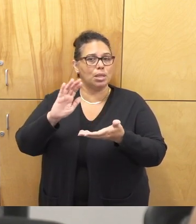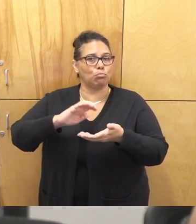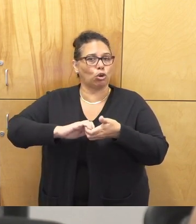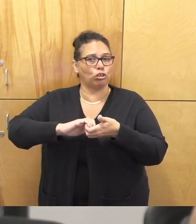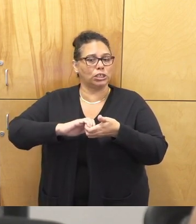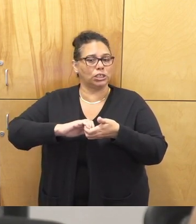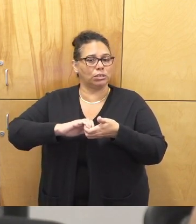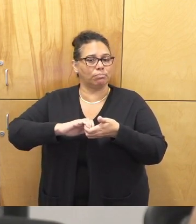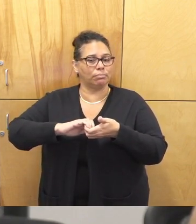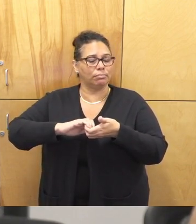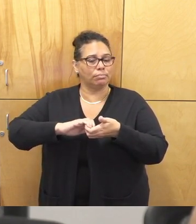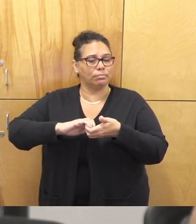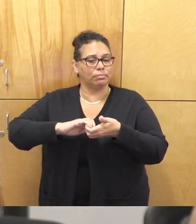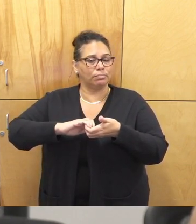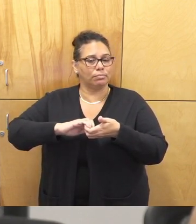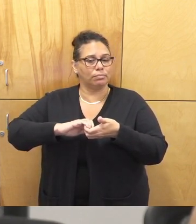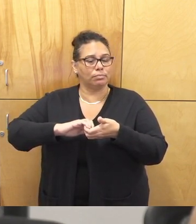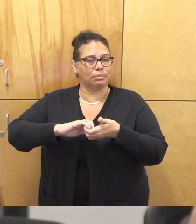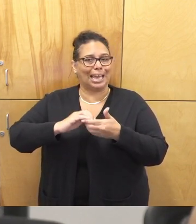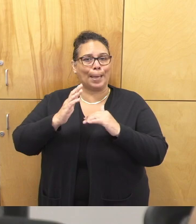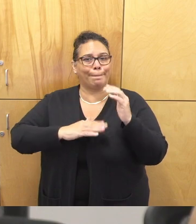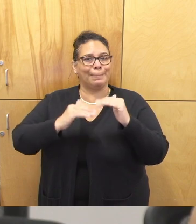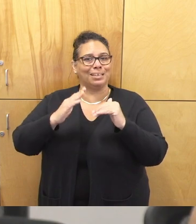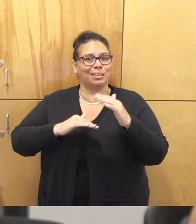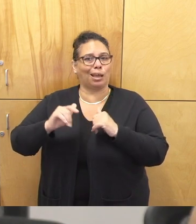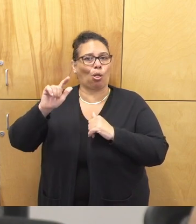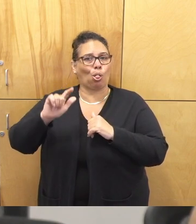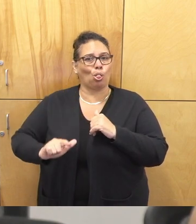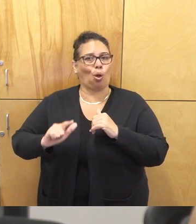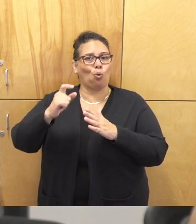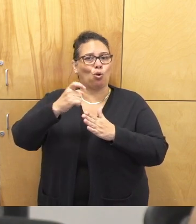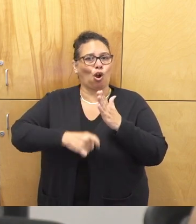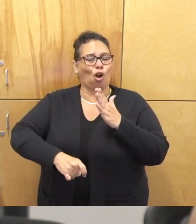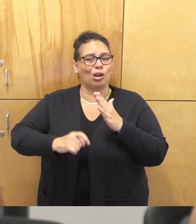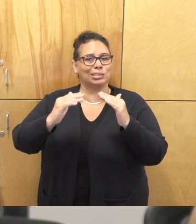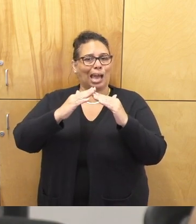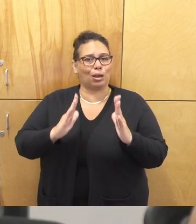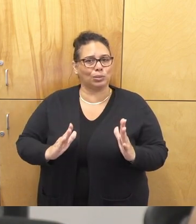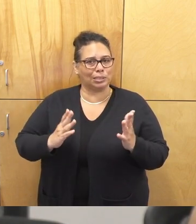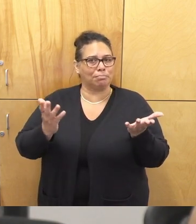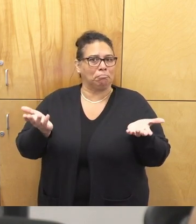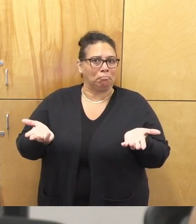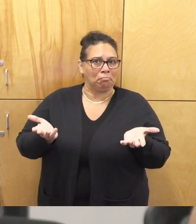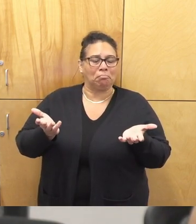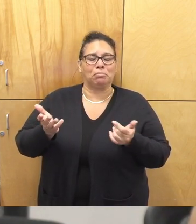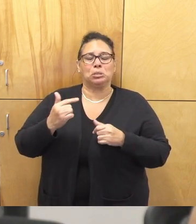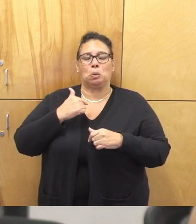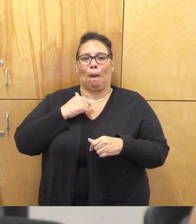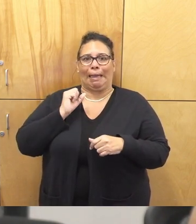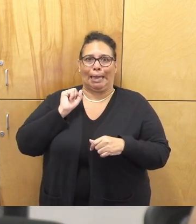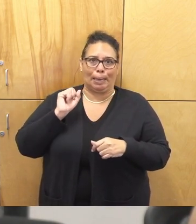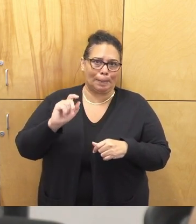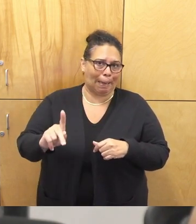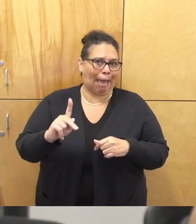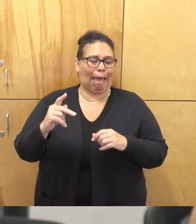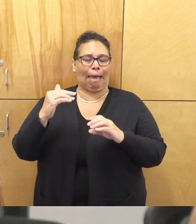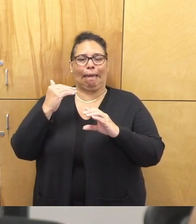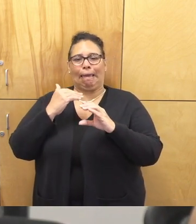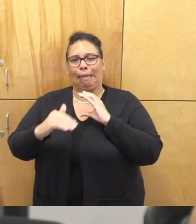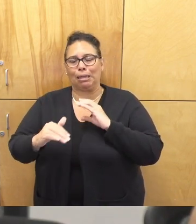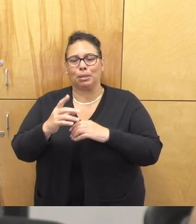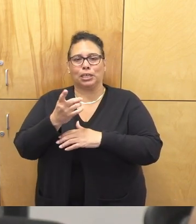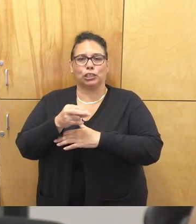building low-cost housing. At that point, I came back and sent an email to Dr.